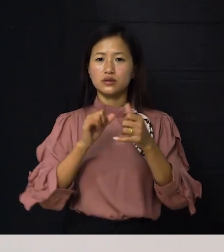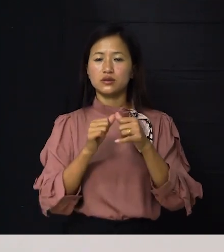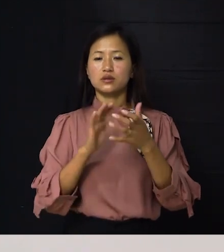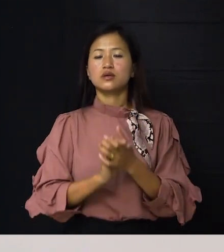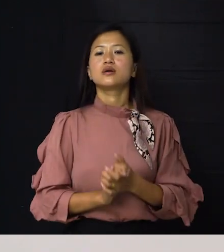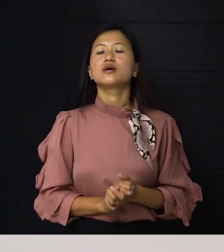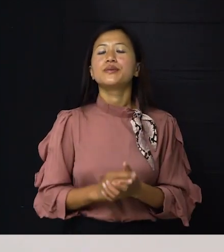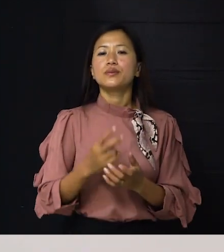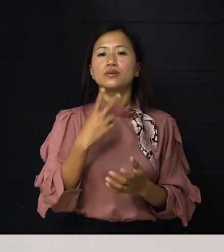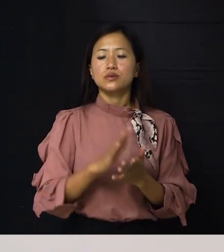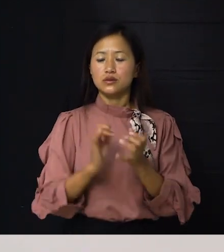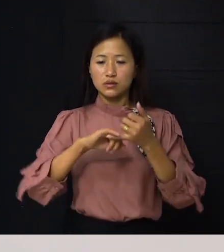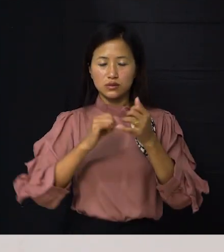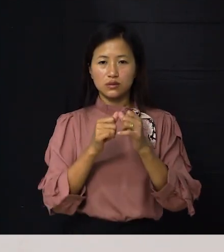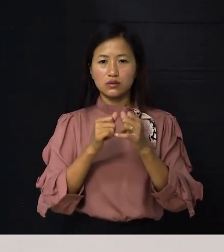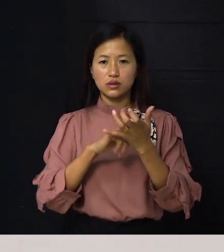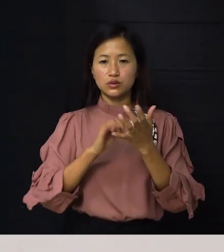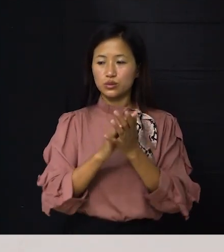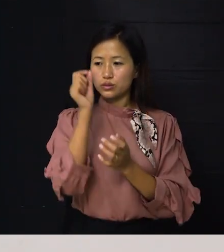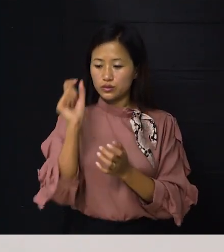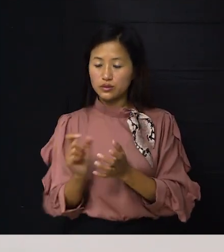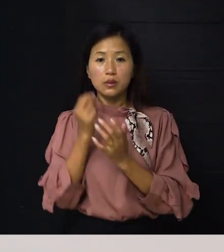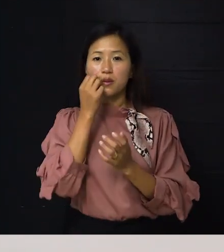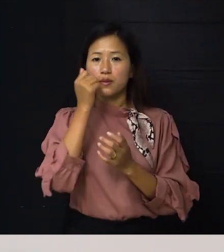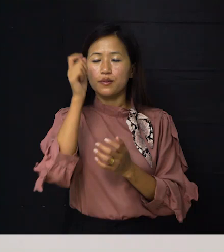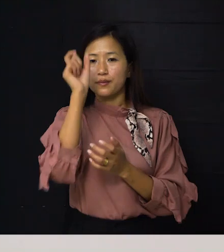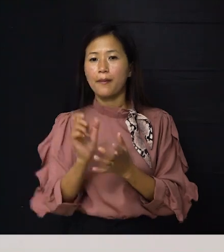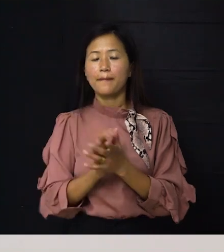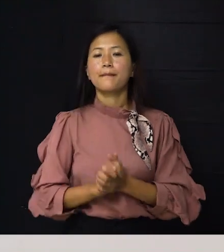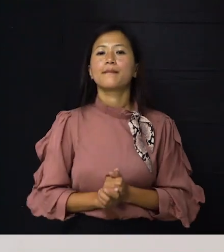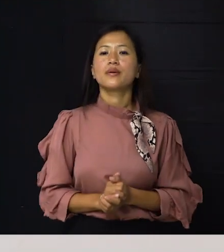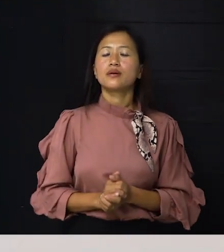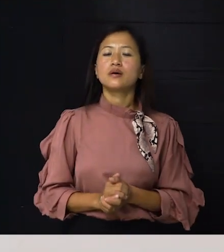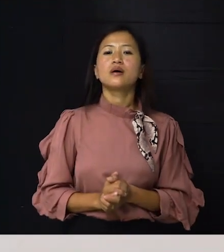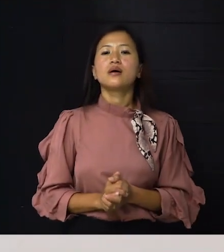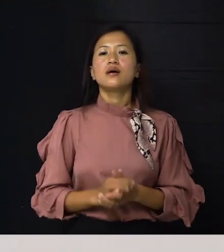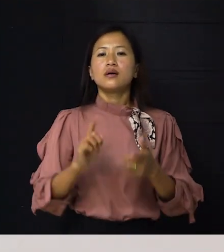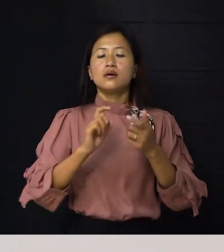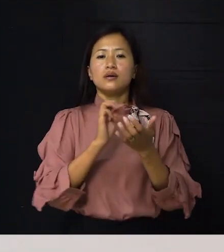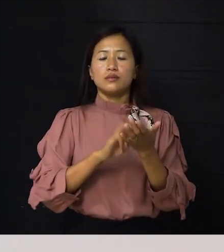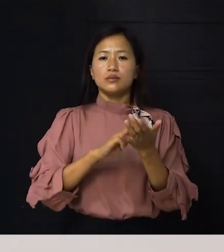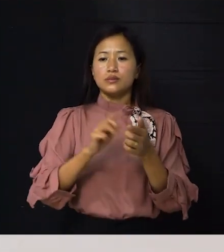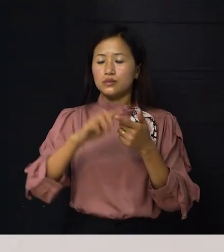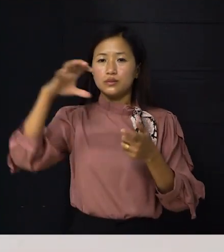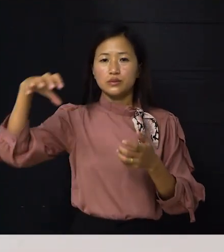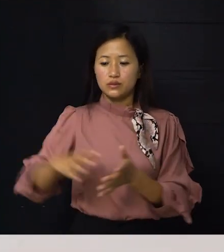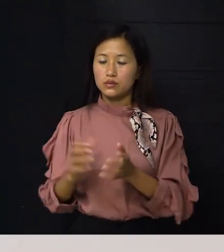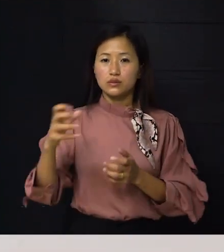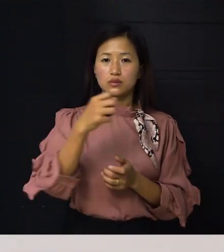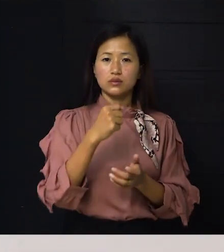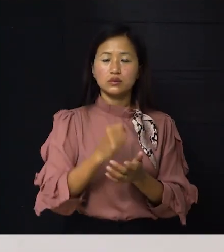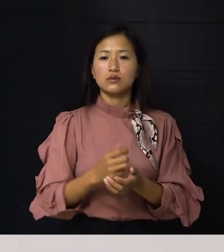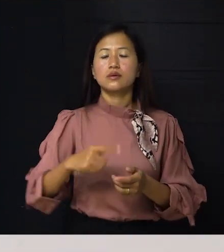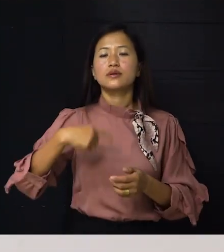of Shershah Suri. And after defeating Islam Shah, the Mughal Empire took control. And later